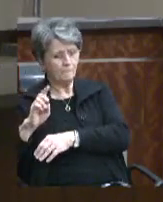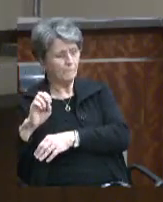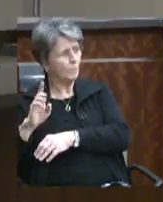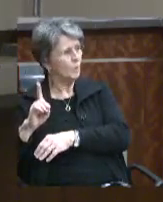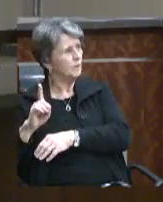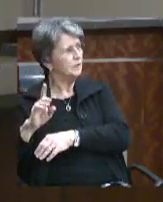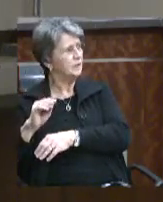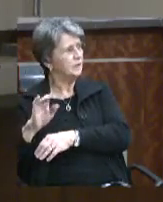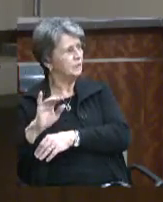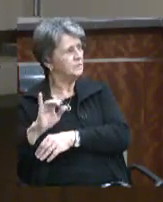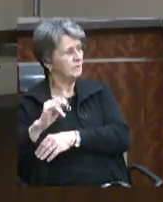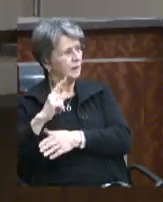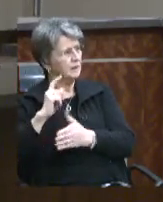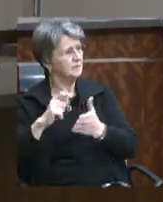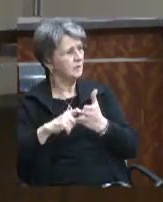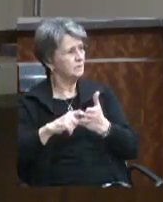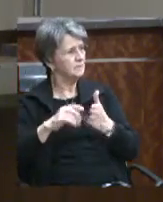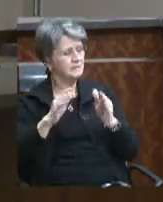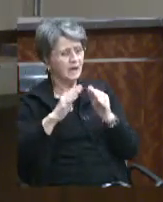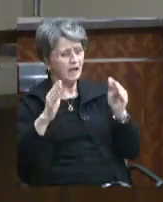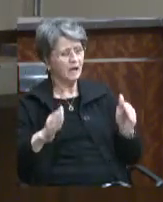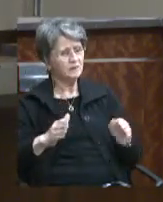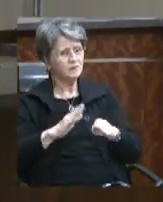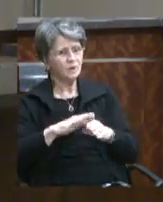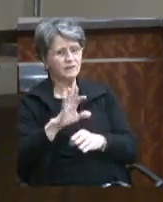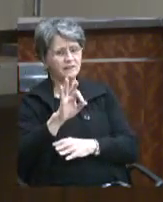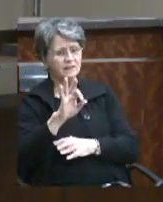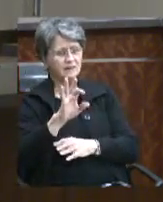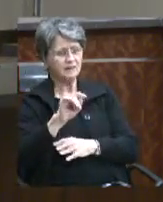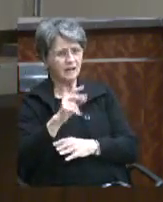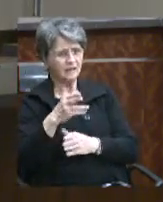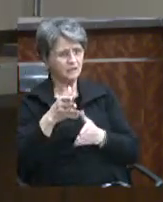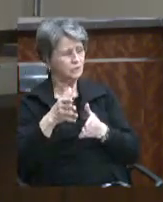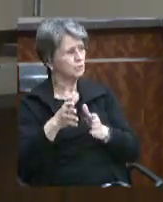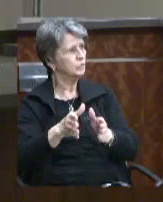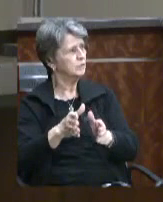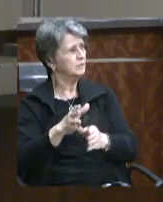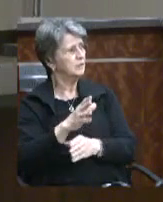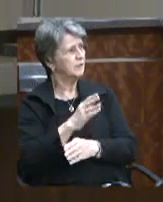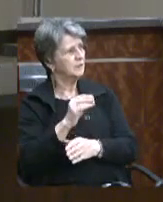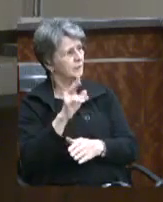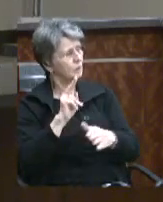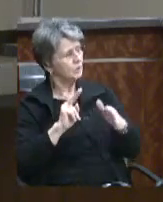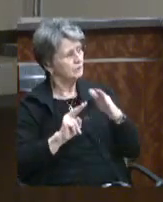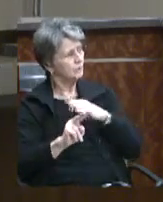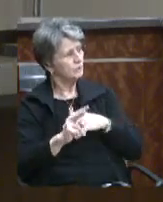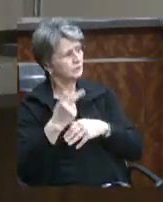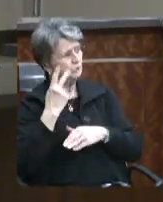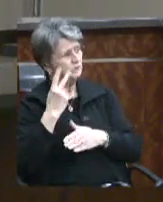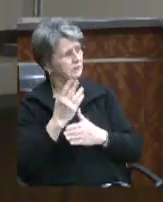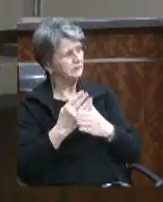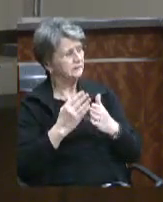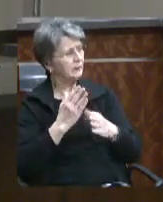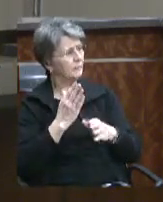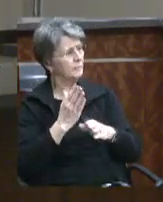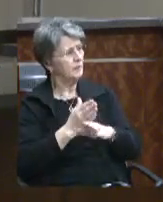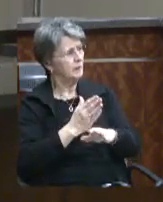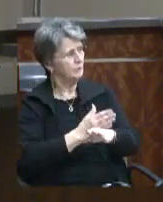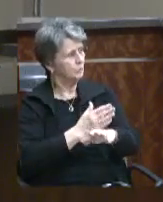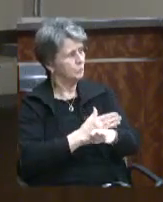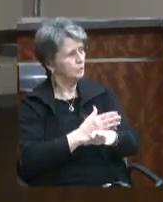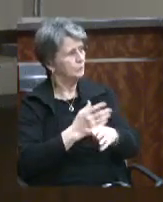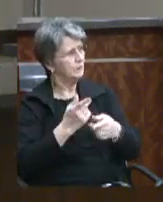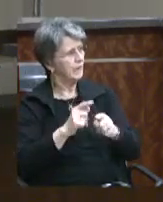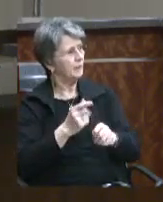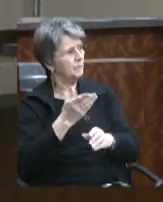Street. And I'm looking forward to seeing some progress made and encouraging those